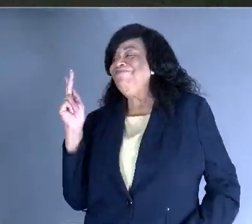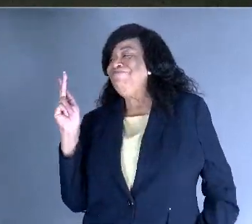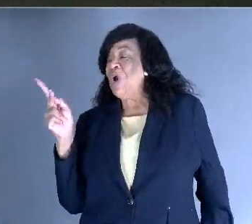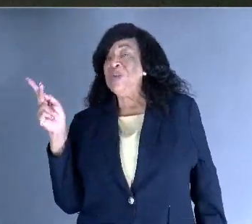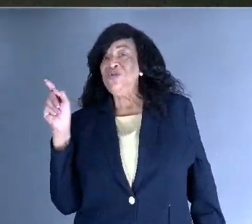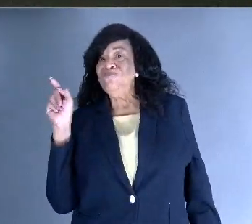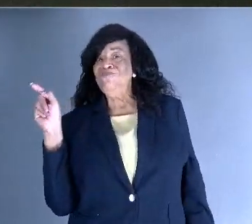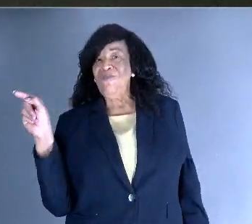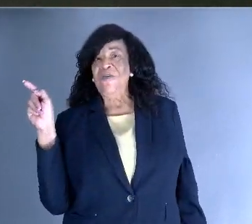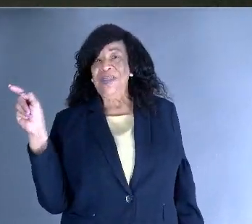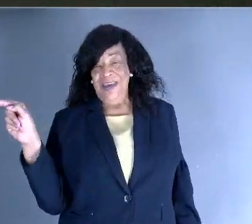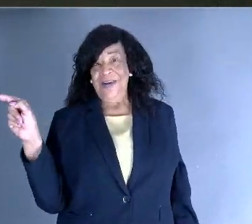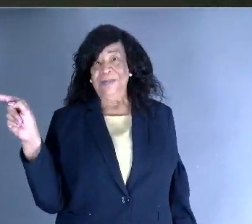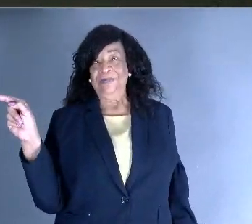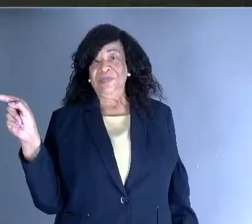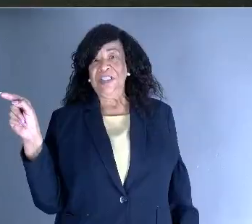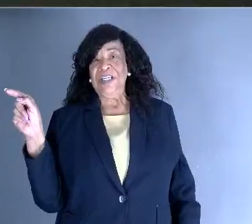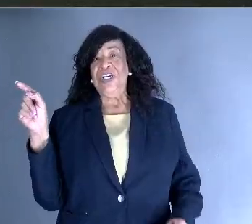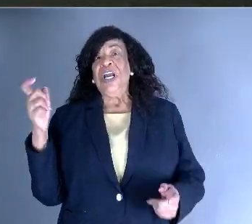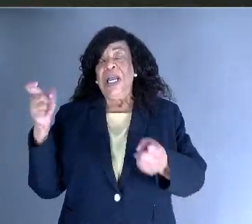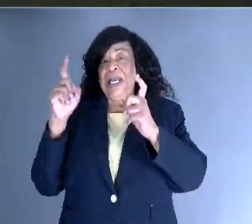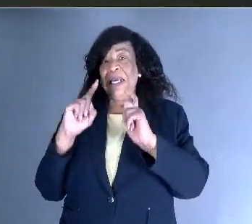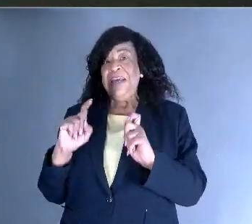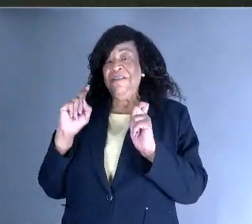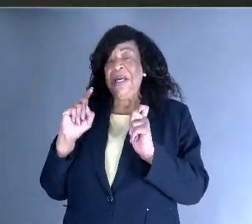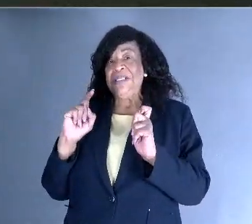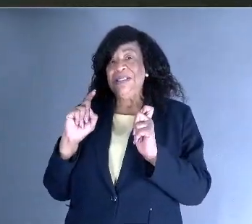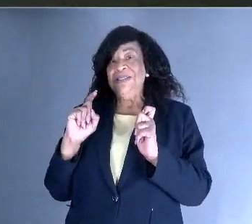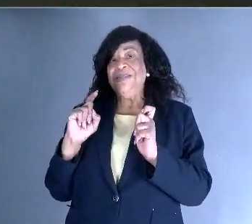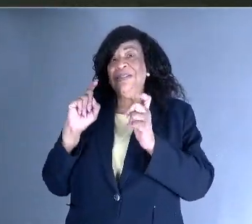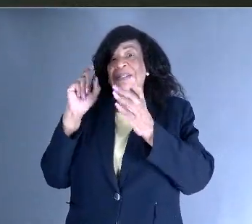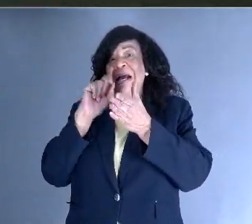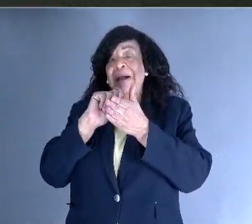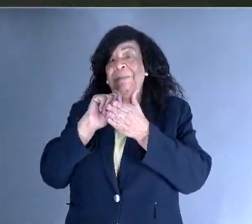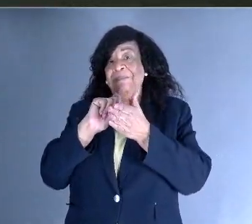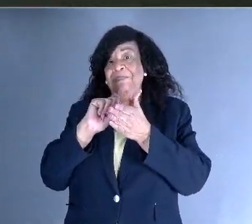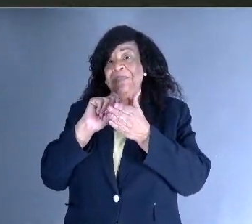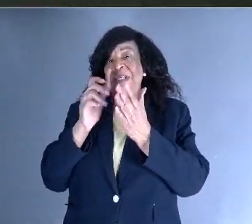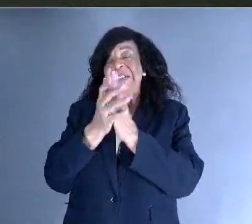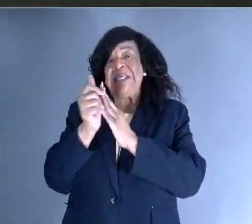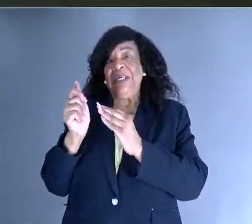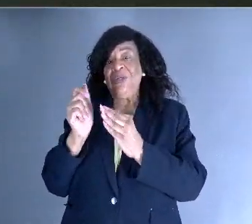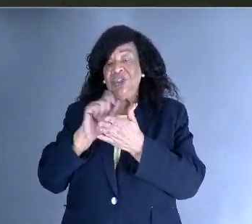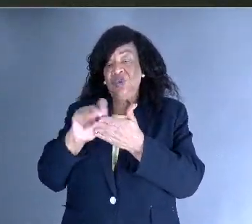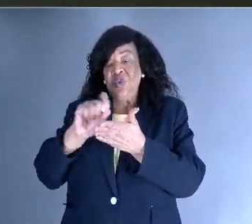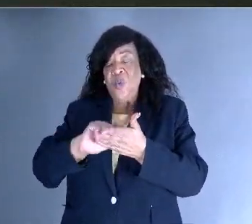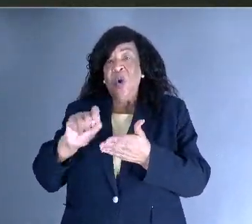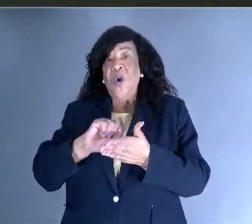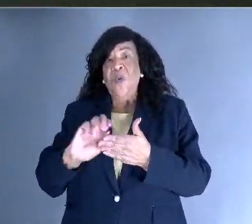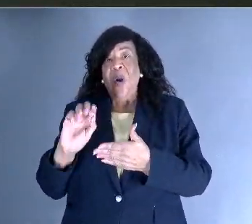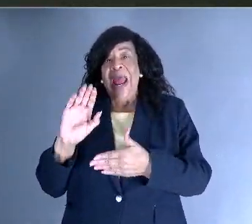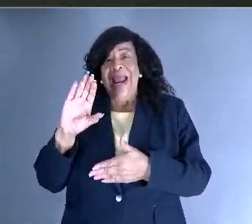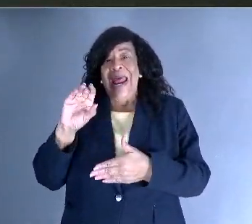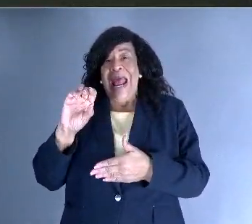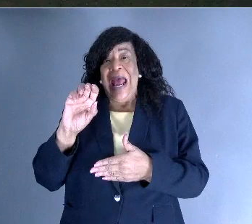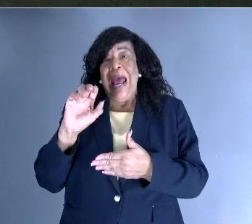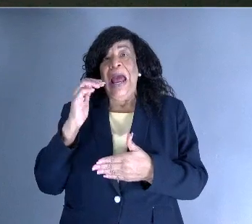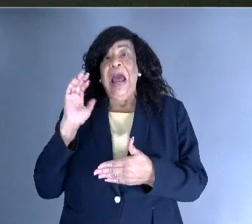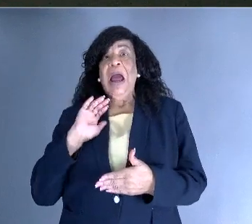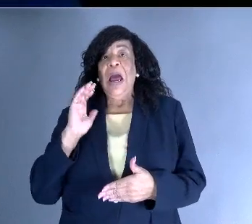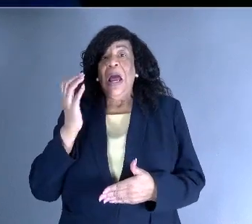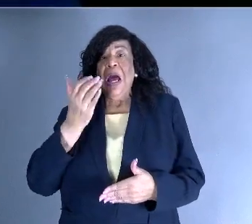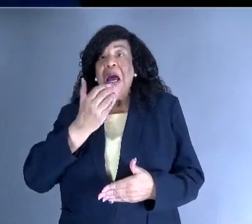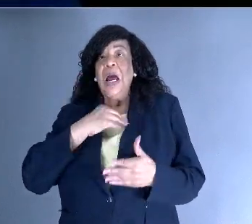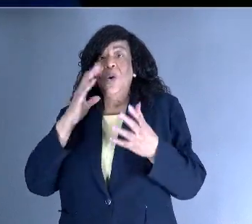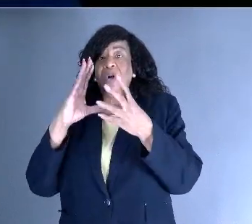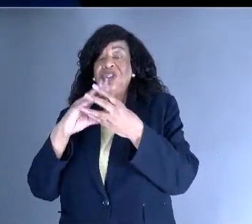legacy to rewrite our story to even redefine our legacy we thank you that our children will